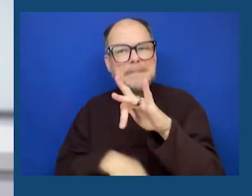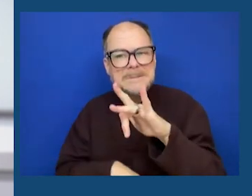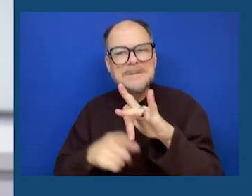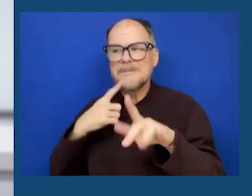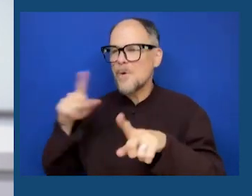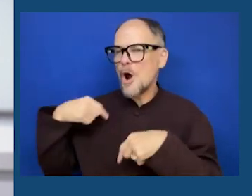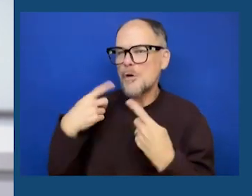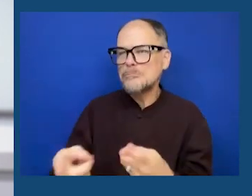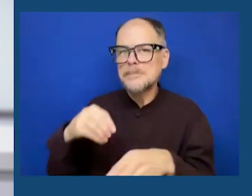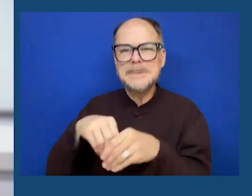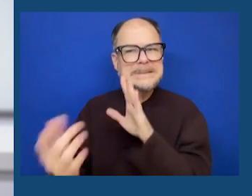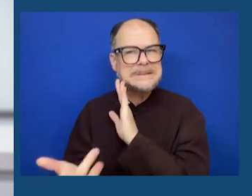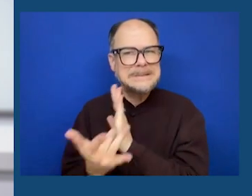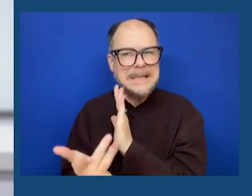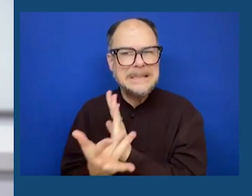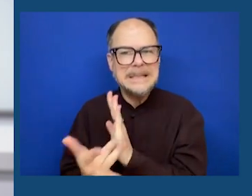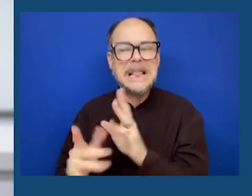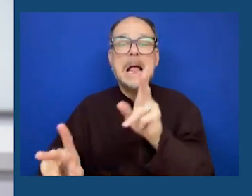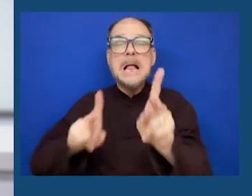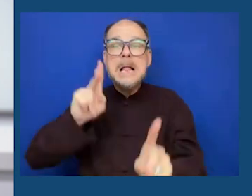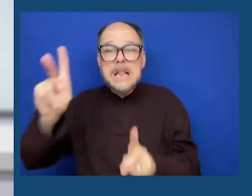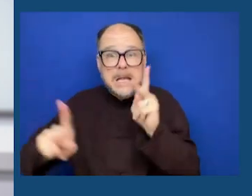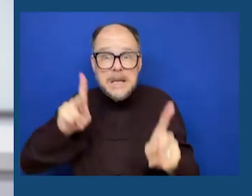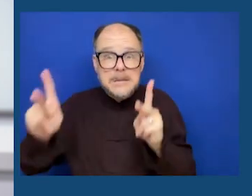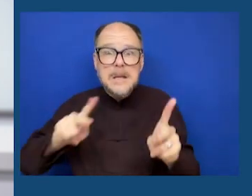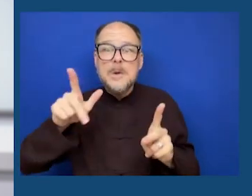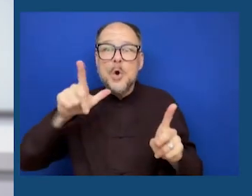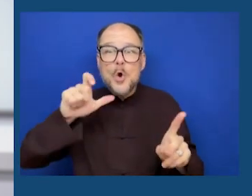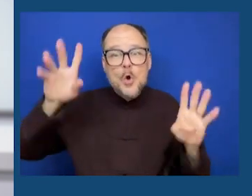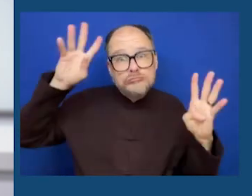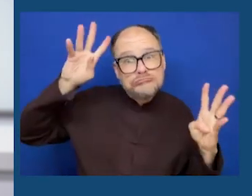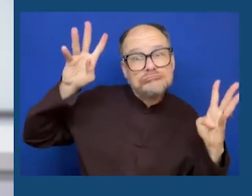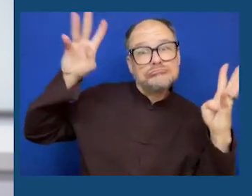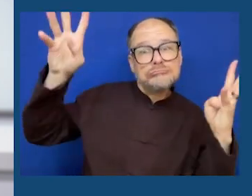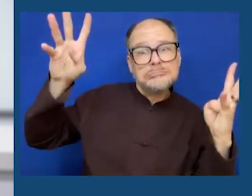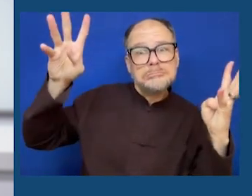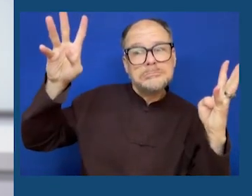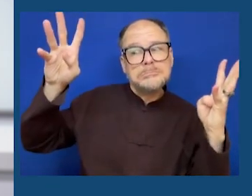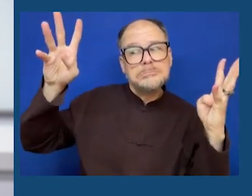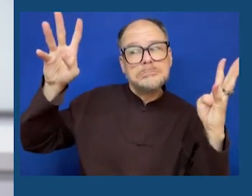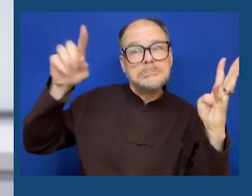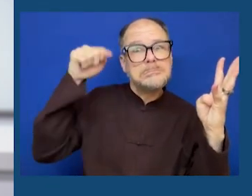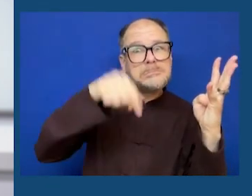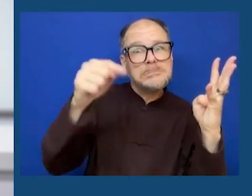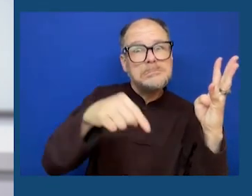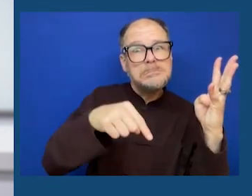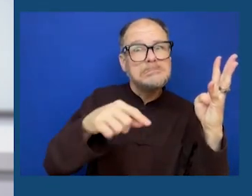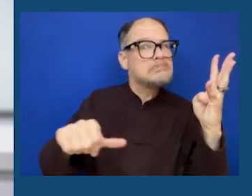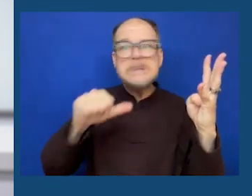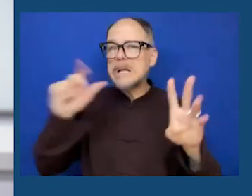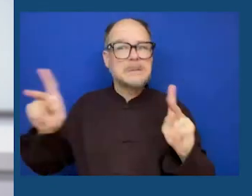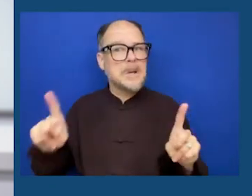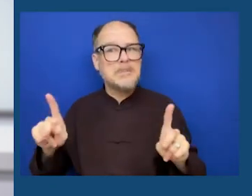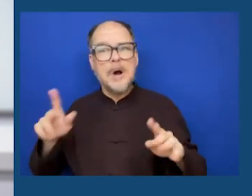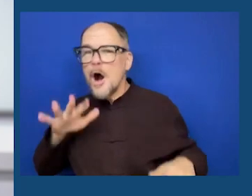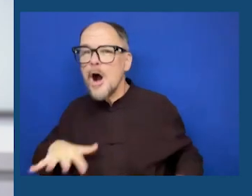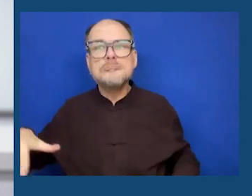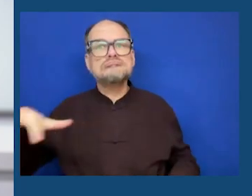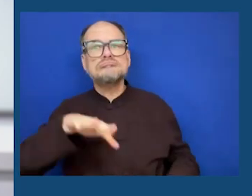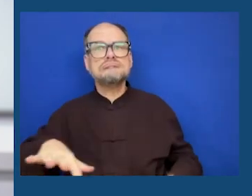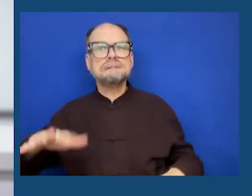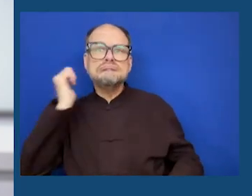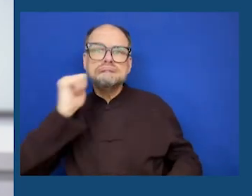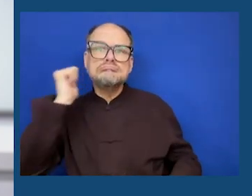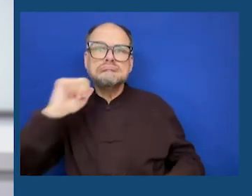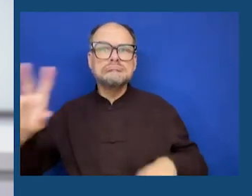tech. The people designing the solutions did not represent many people, especially in a state like